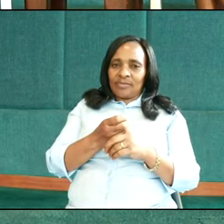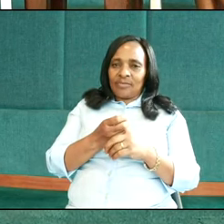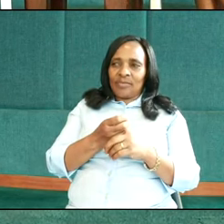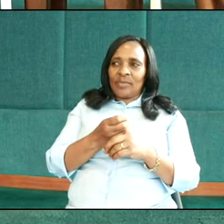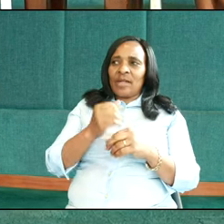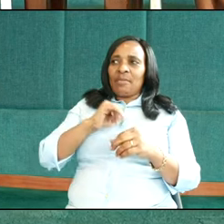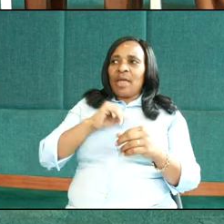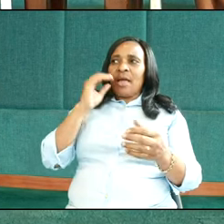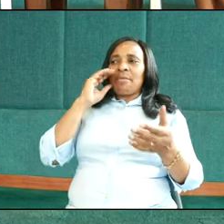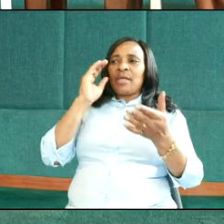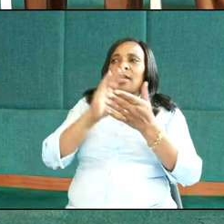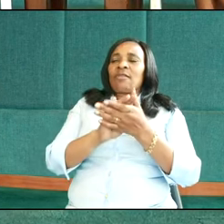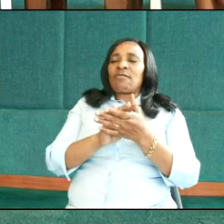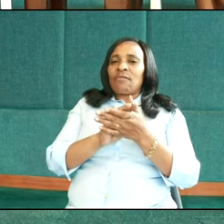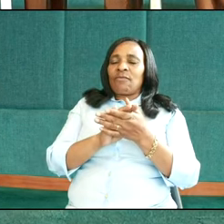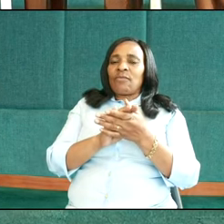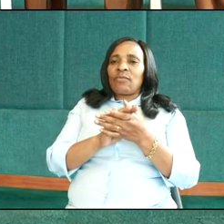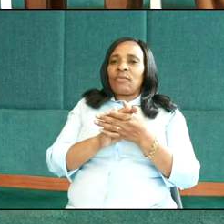I believe that